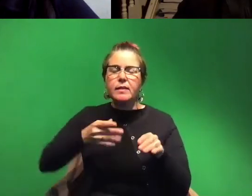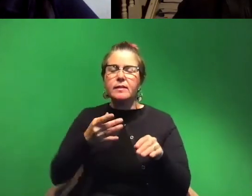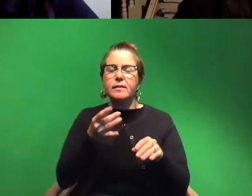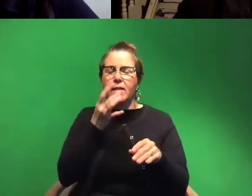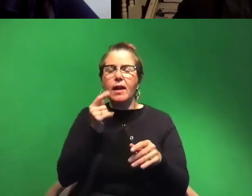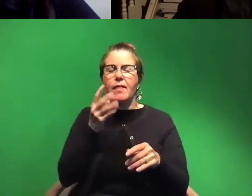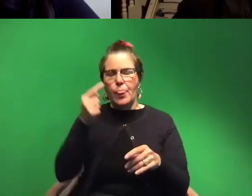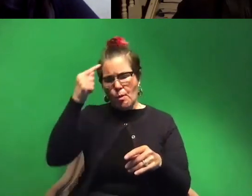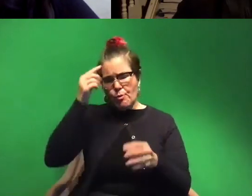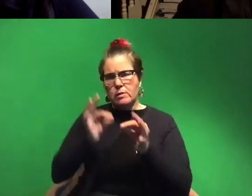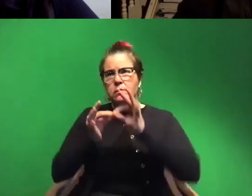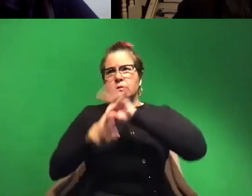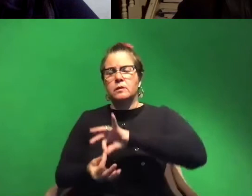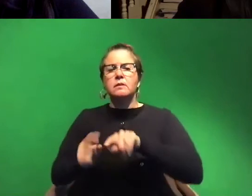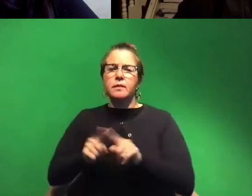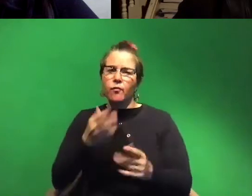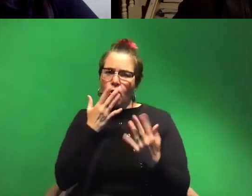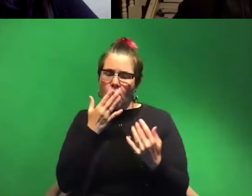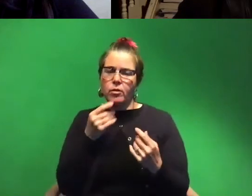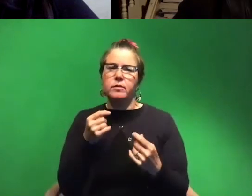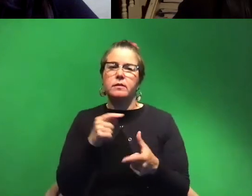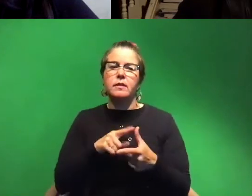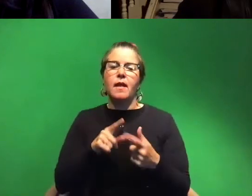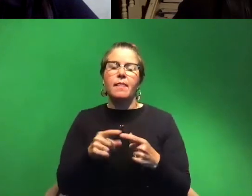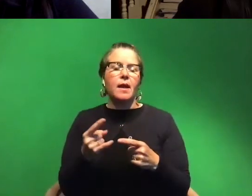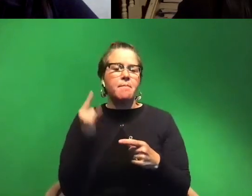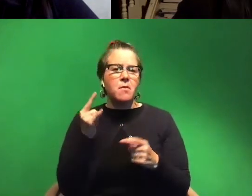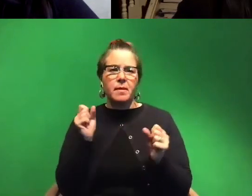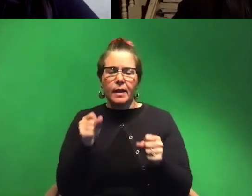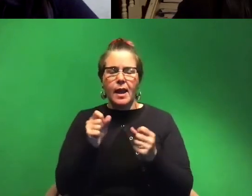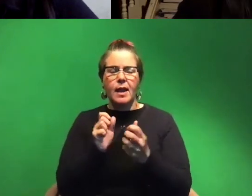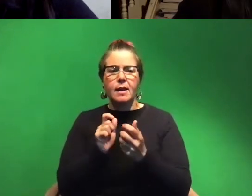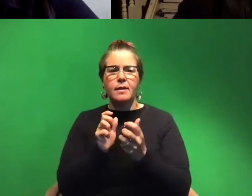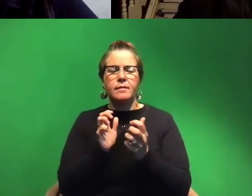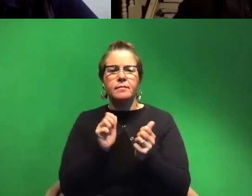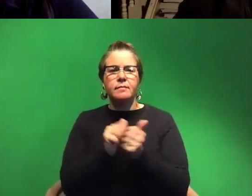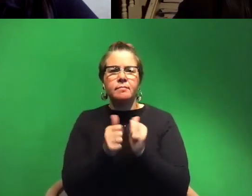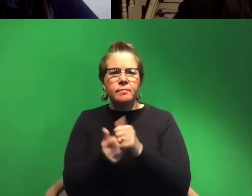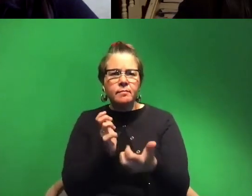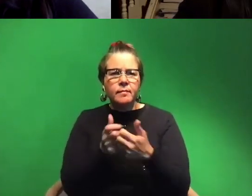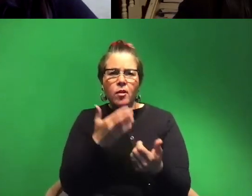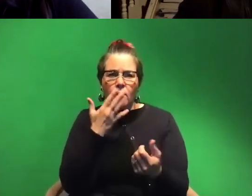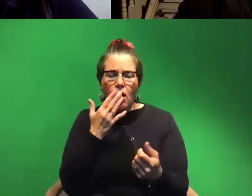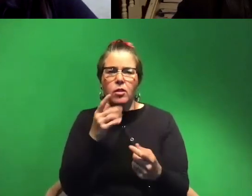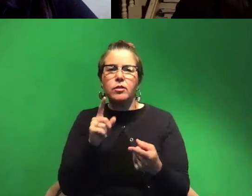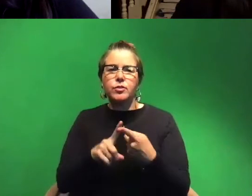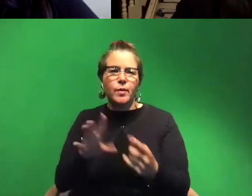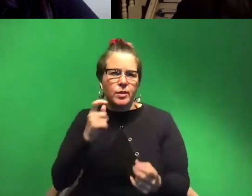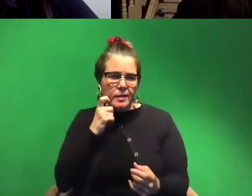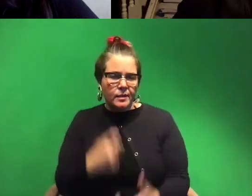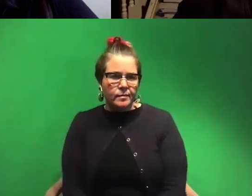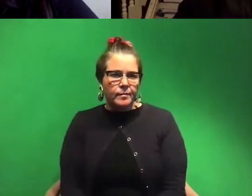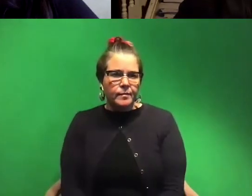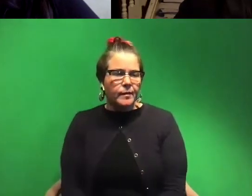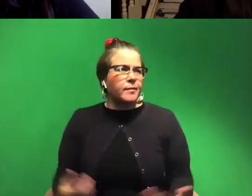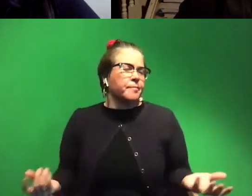different colors. And they're able to then almost instantaneously adapt those colors that they're seeing to their skin. So